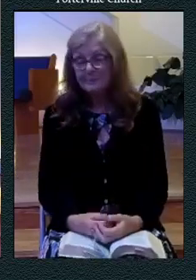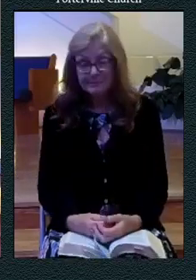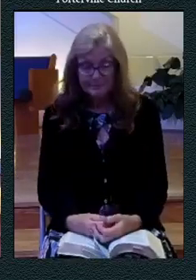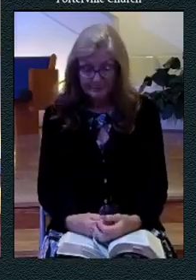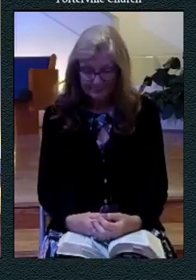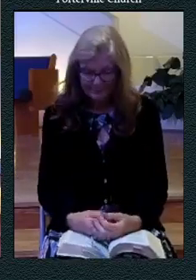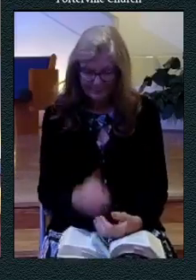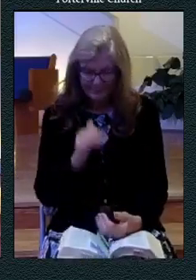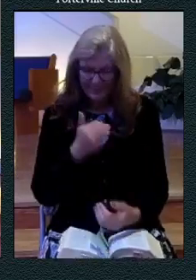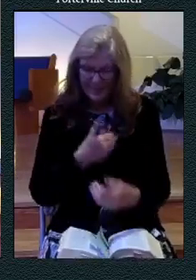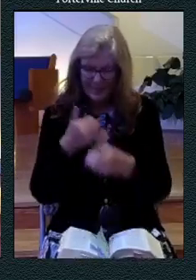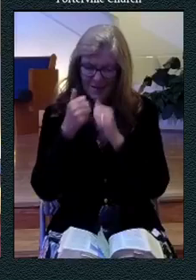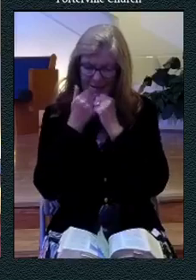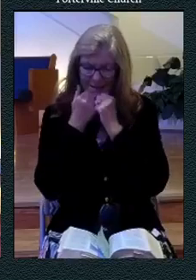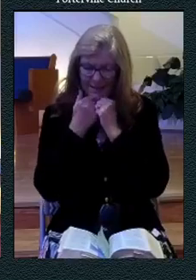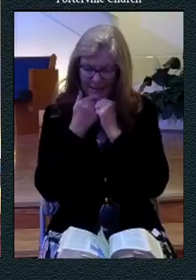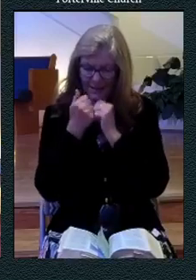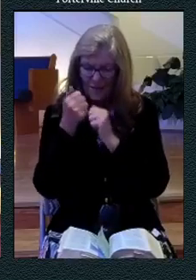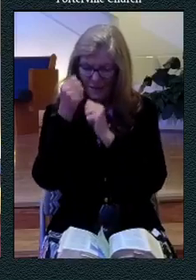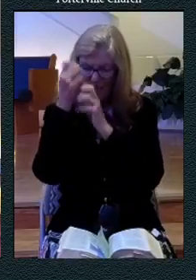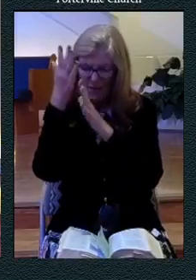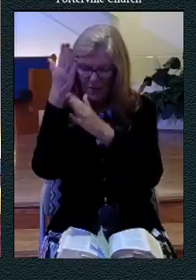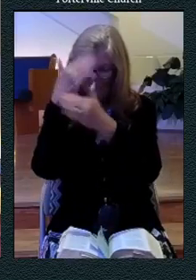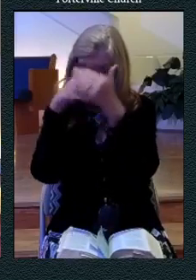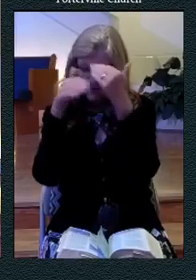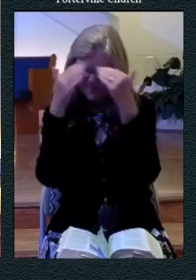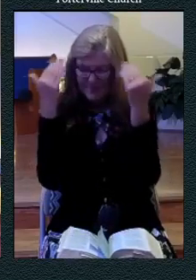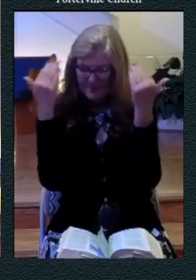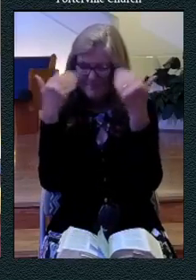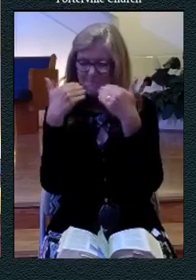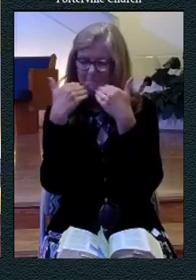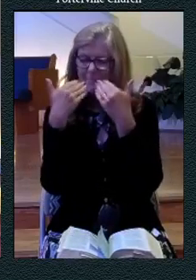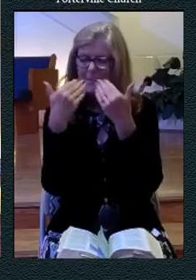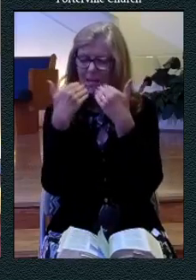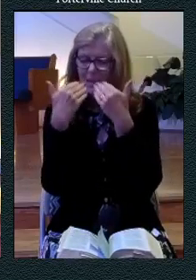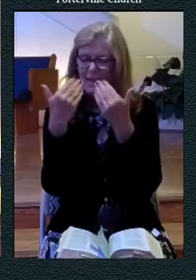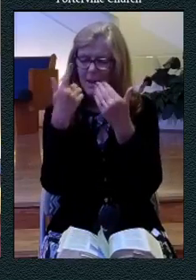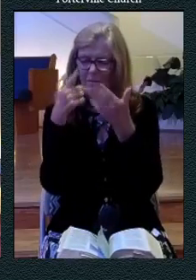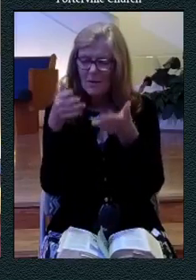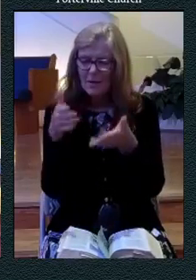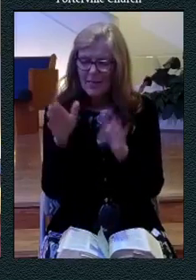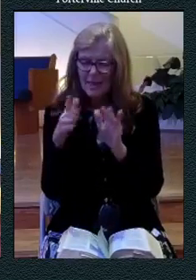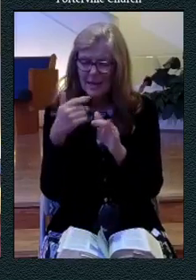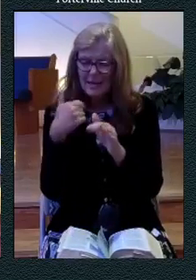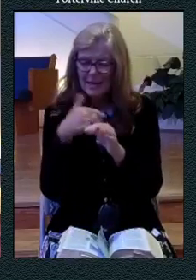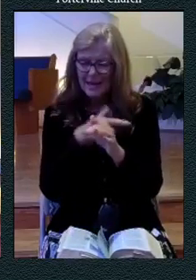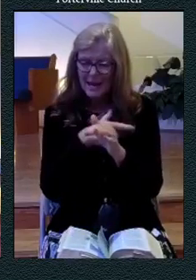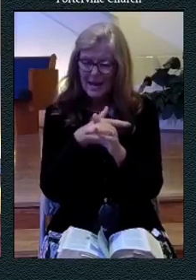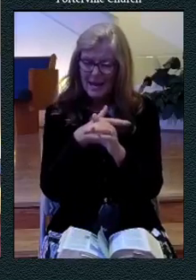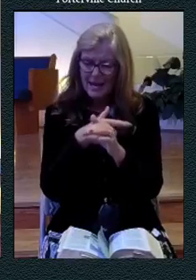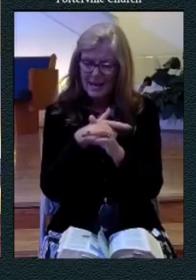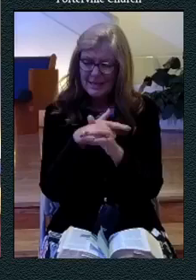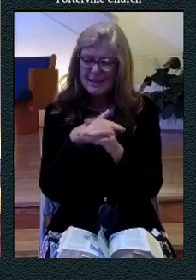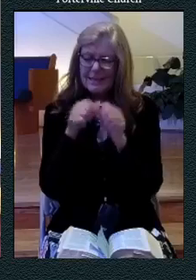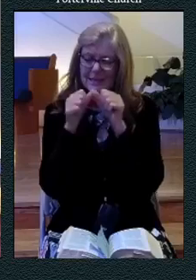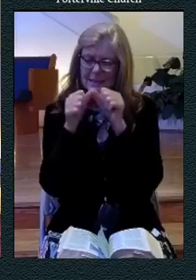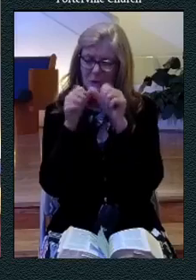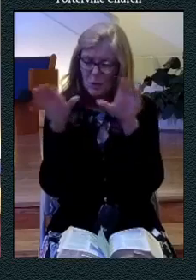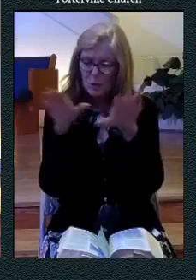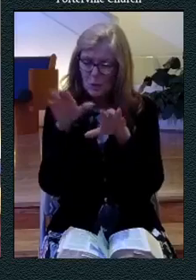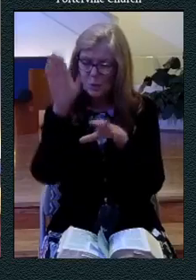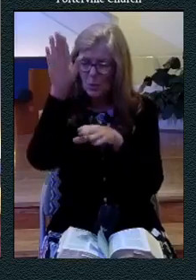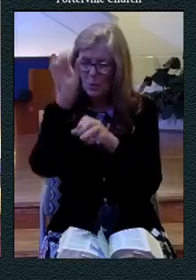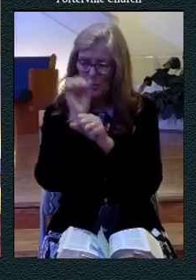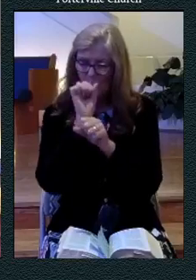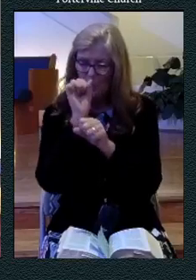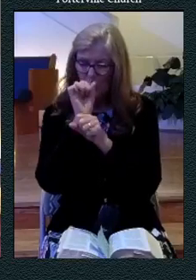Our dear Father in heaven, thank you for letting us contribute to your work to show